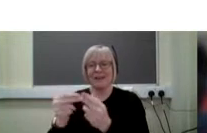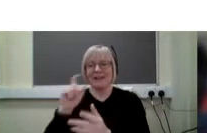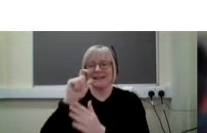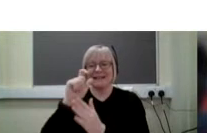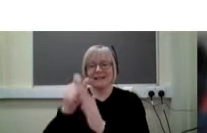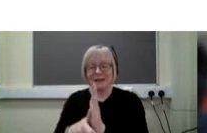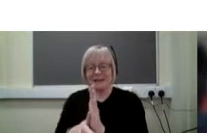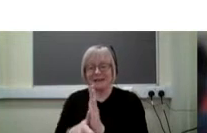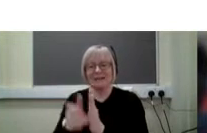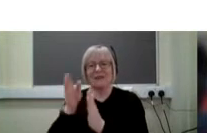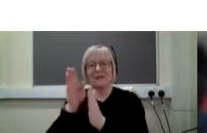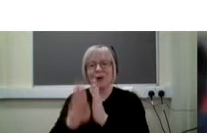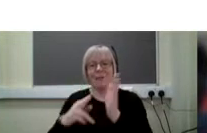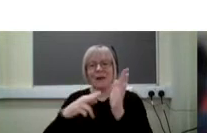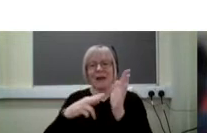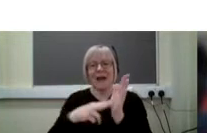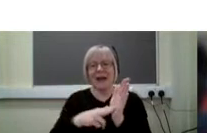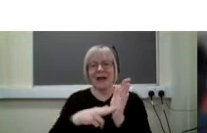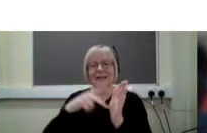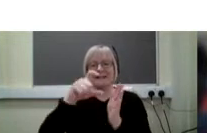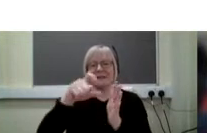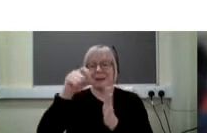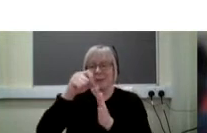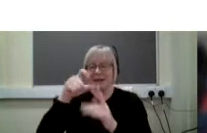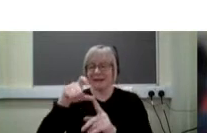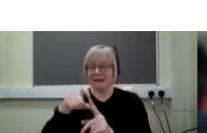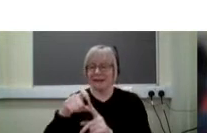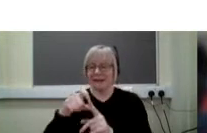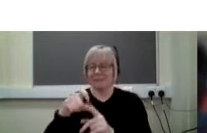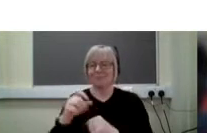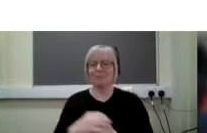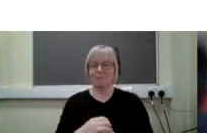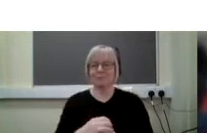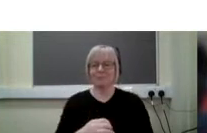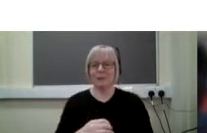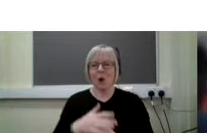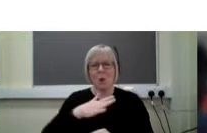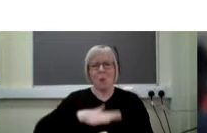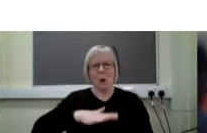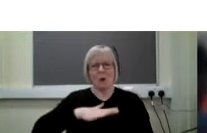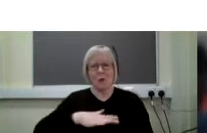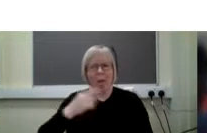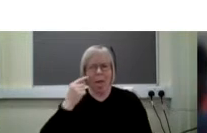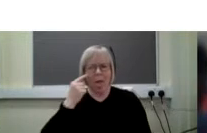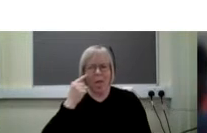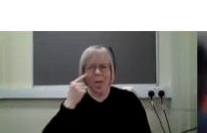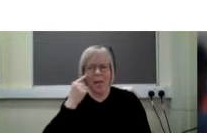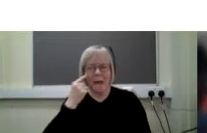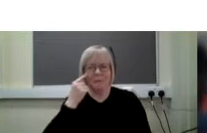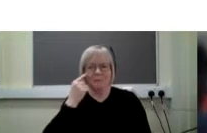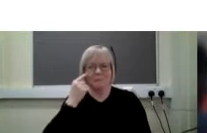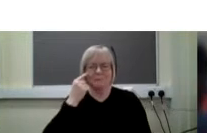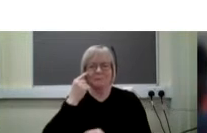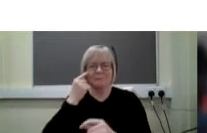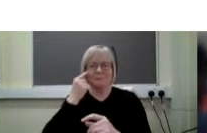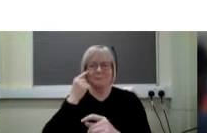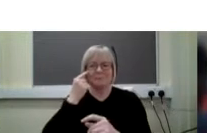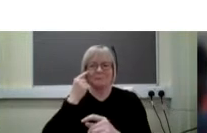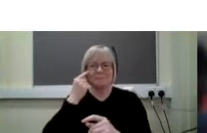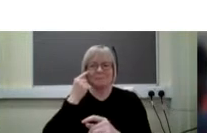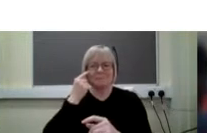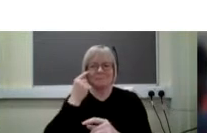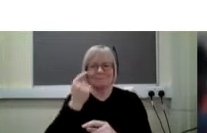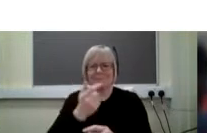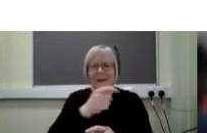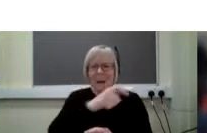NCPD. And we really wanted to see what was what were the